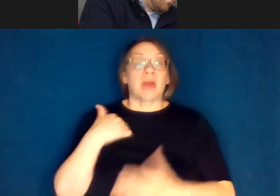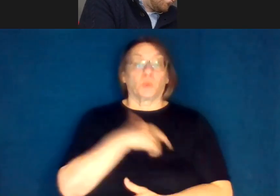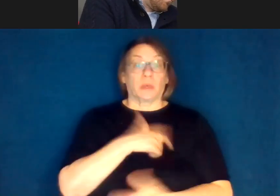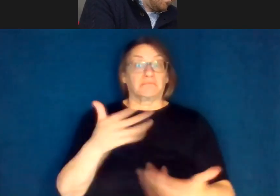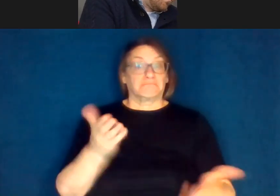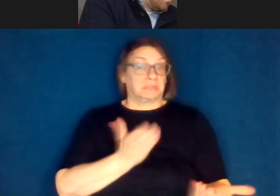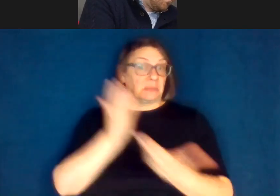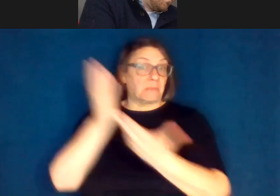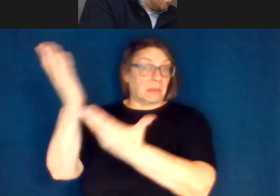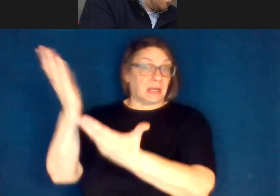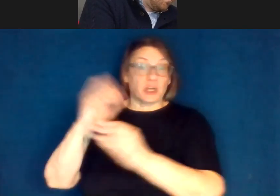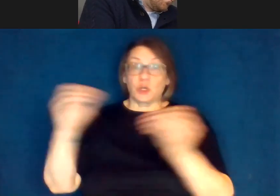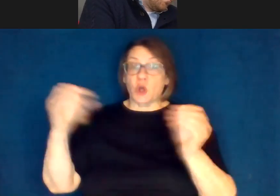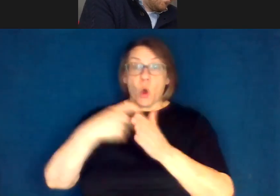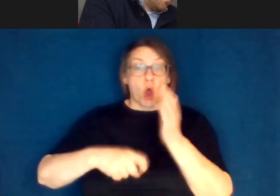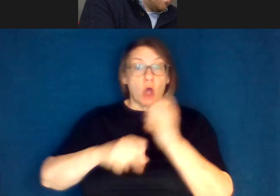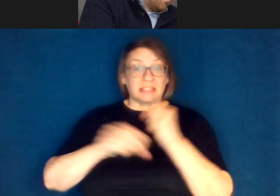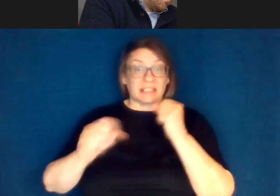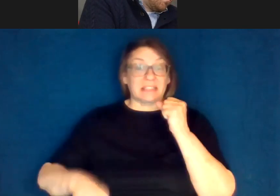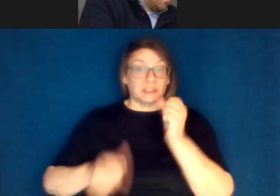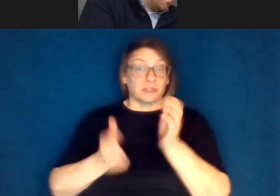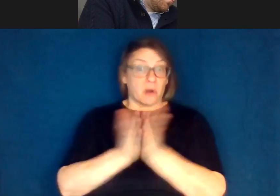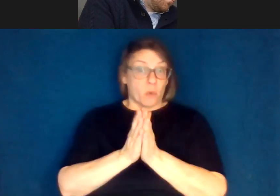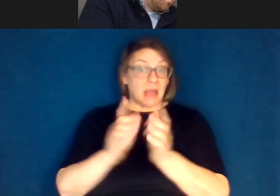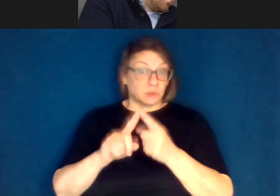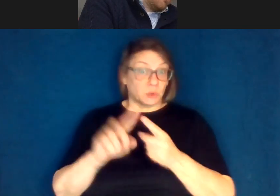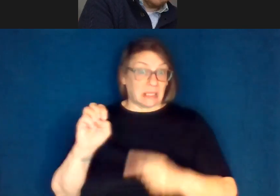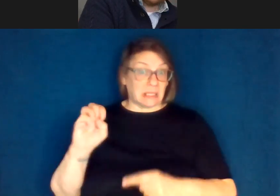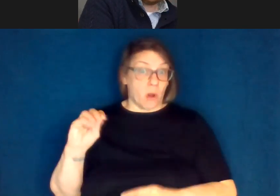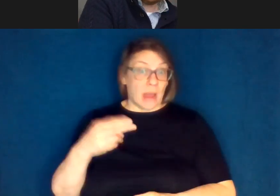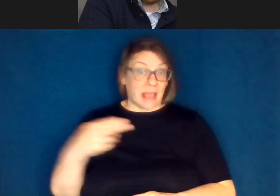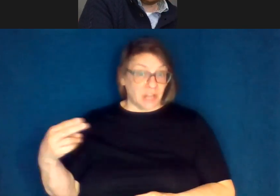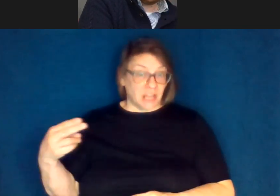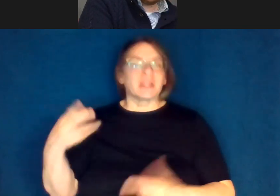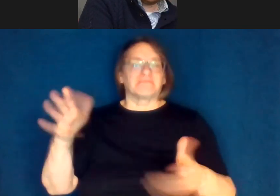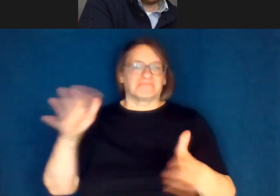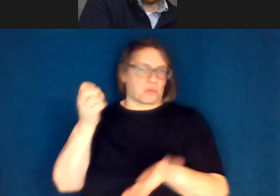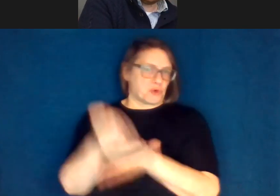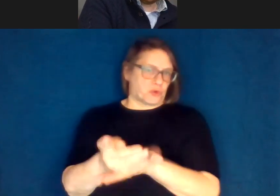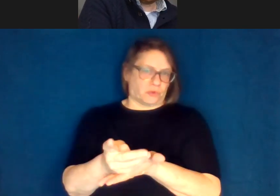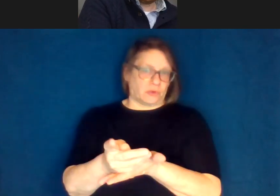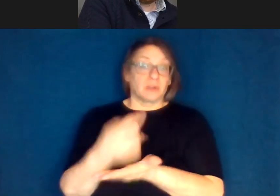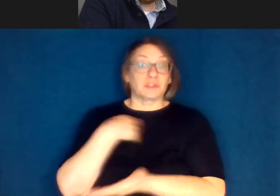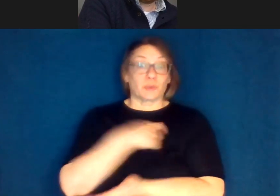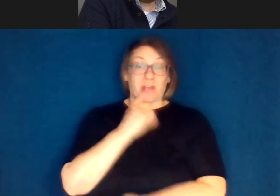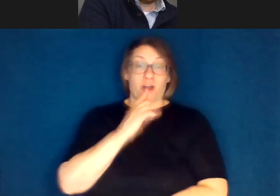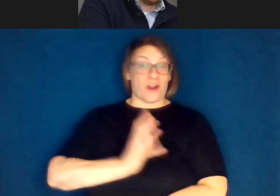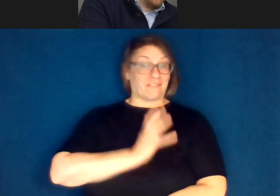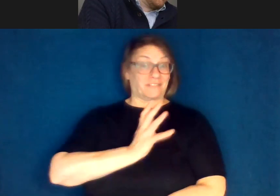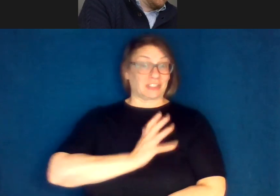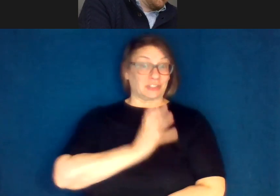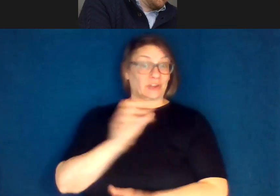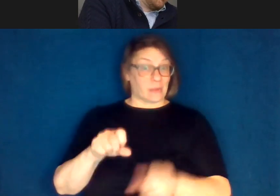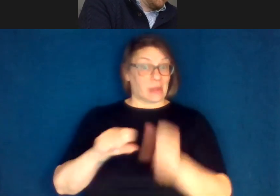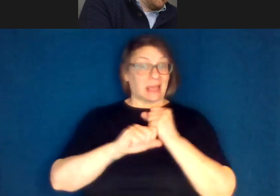submit the no-cost extension request to EOHHS, and it was approved. So we are official in continuing